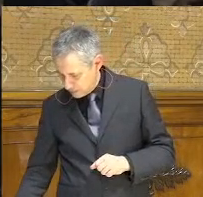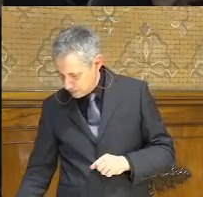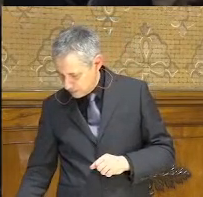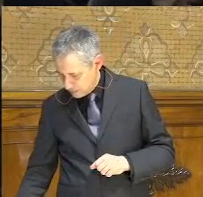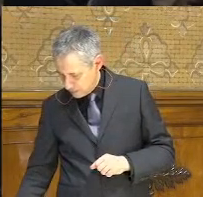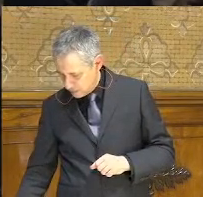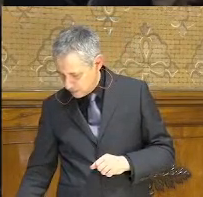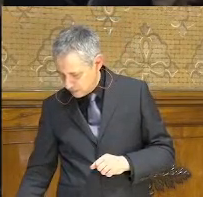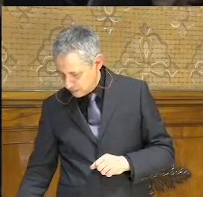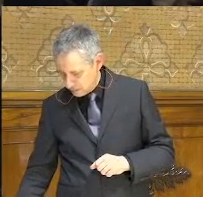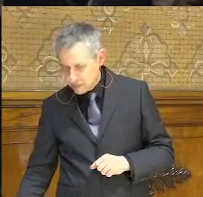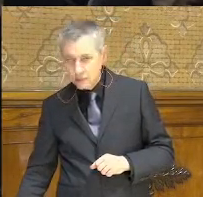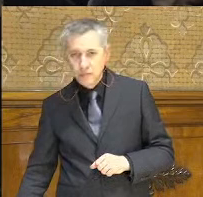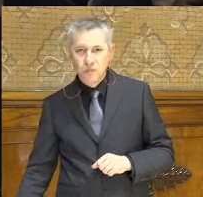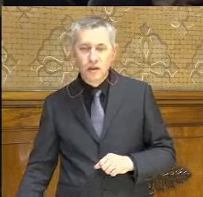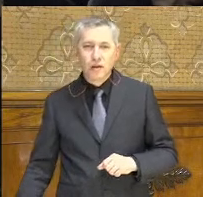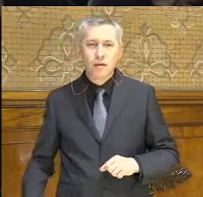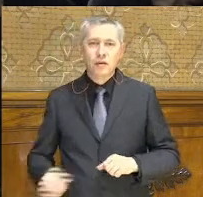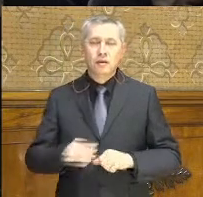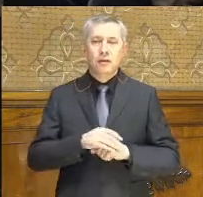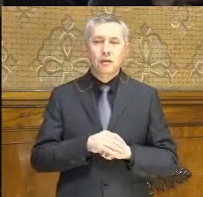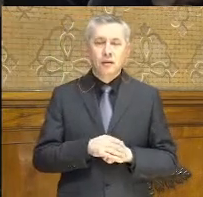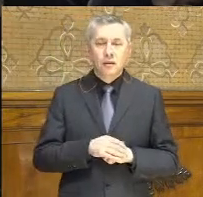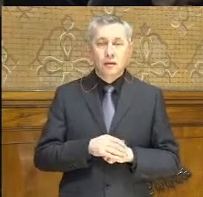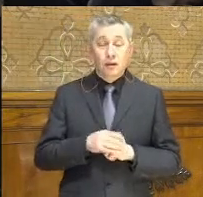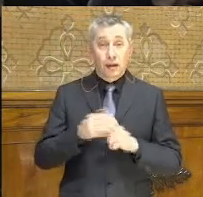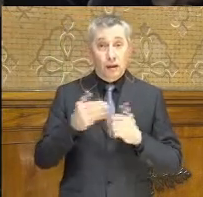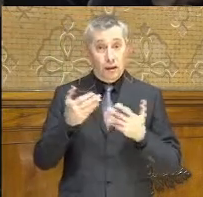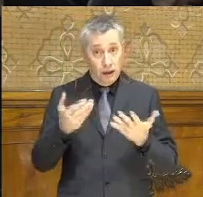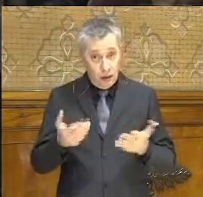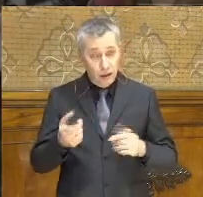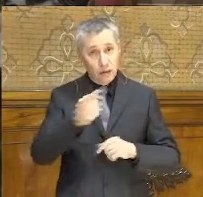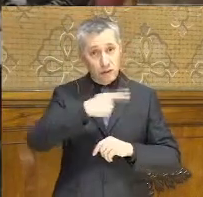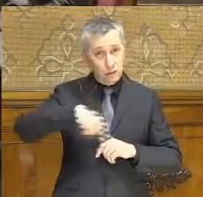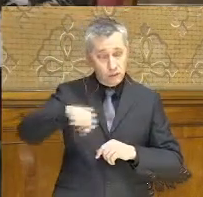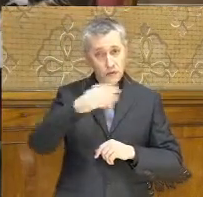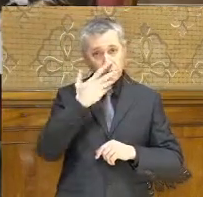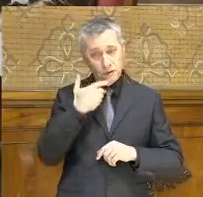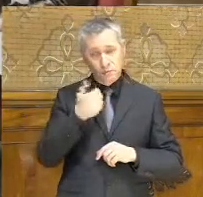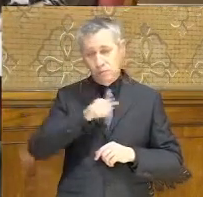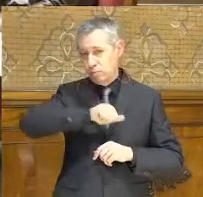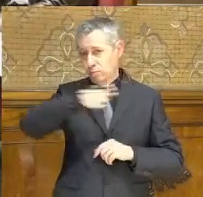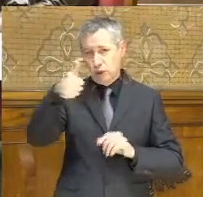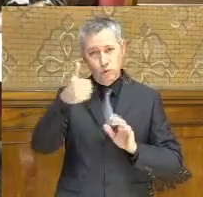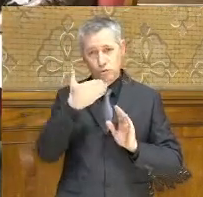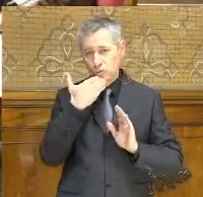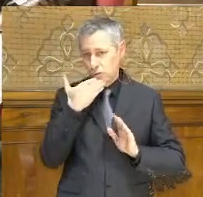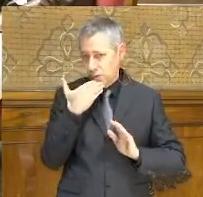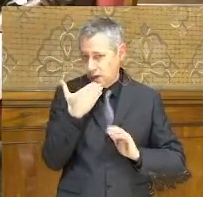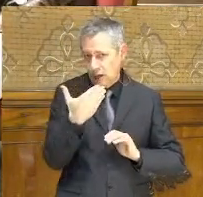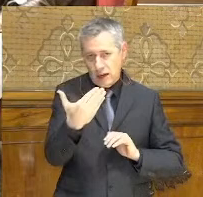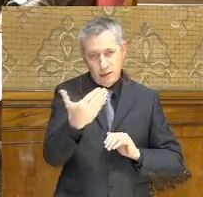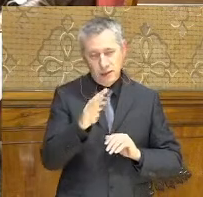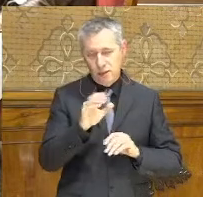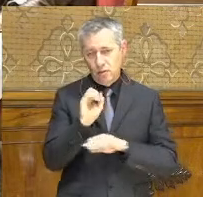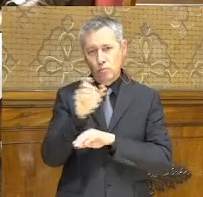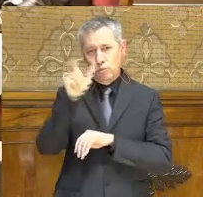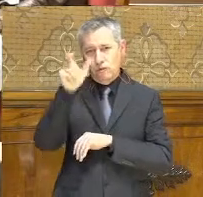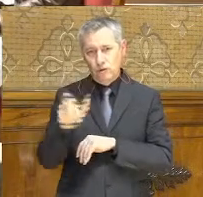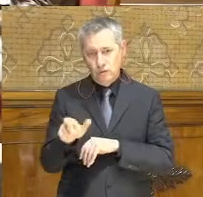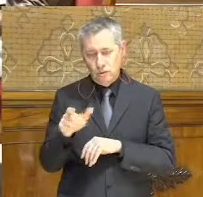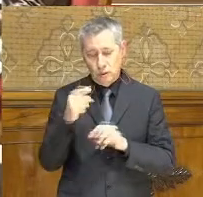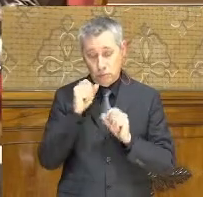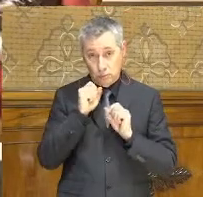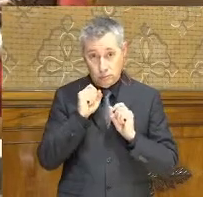I think we all need to thank Professor Bhabha for such a dense and thought-provoking